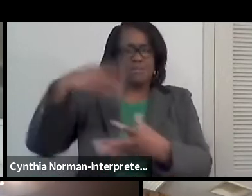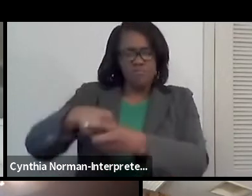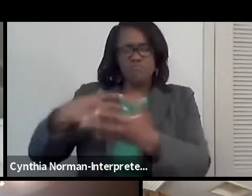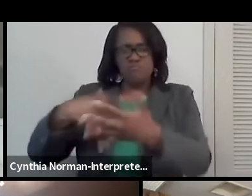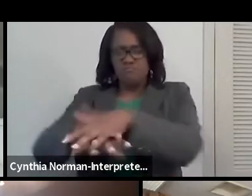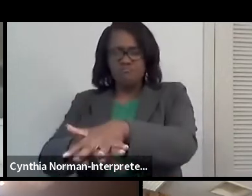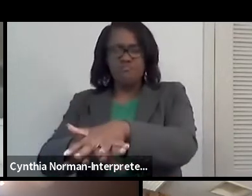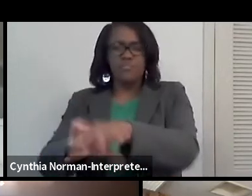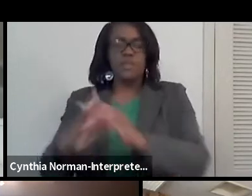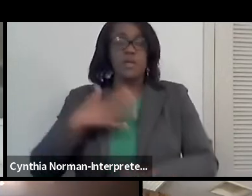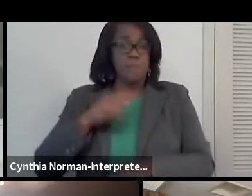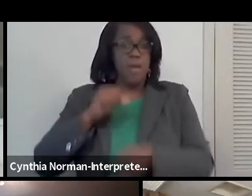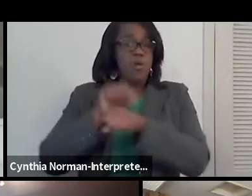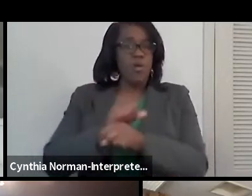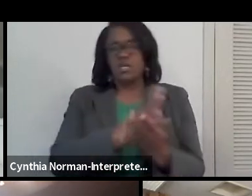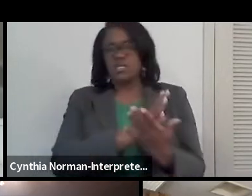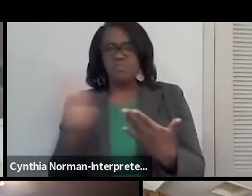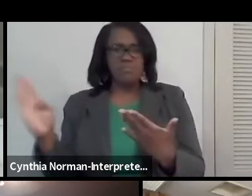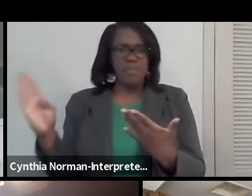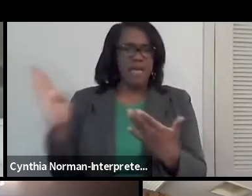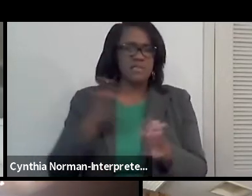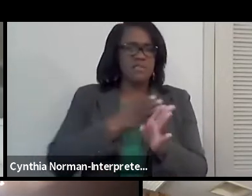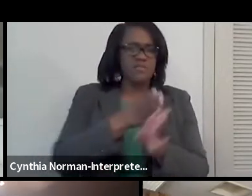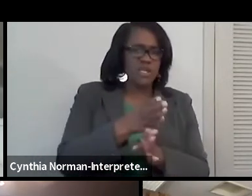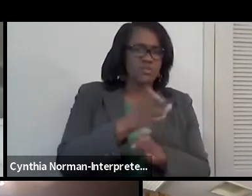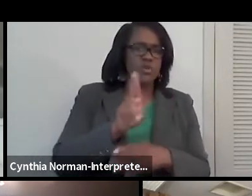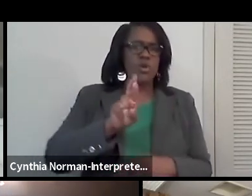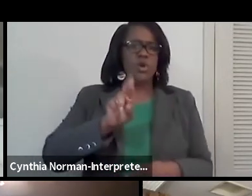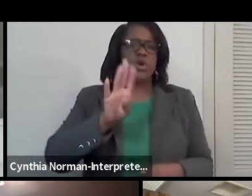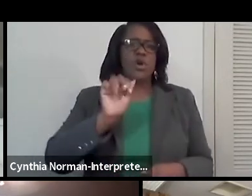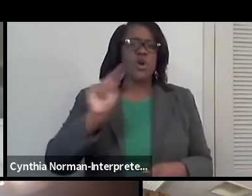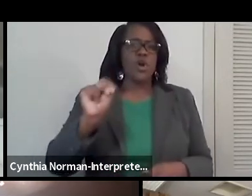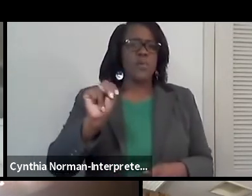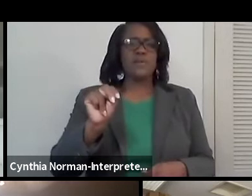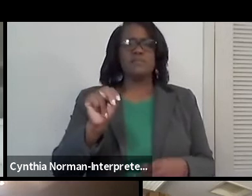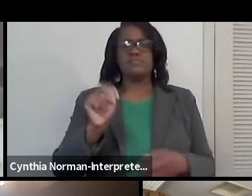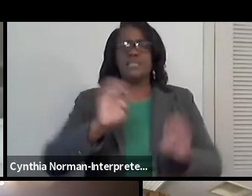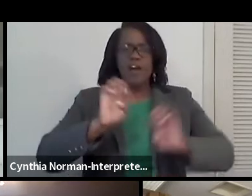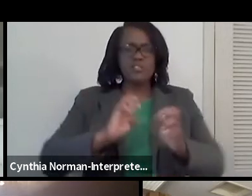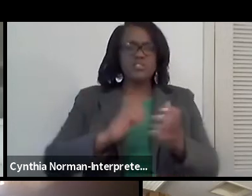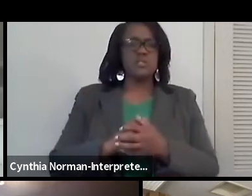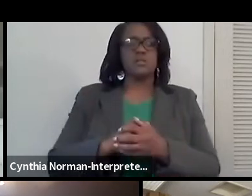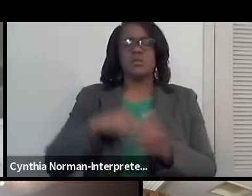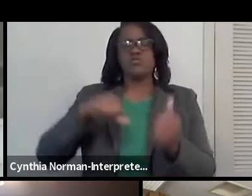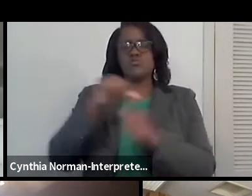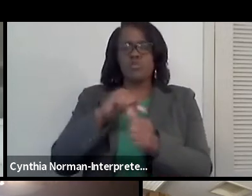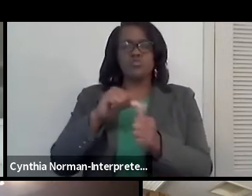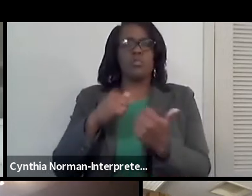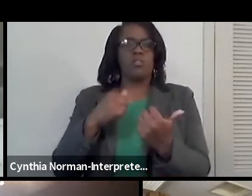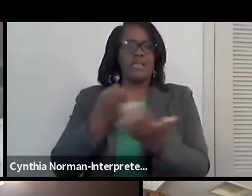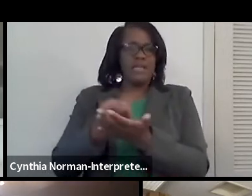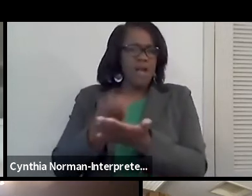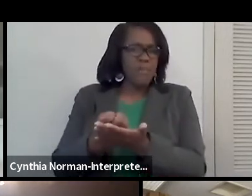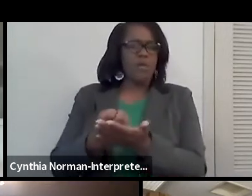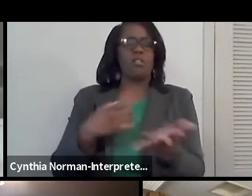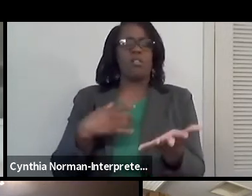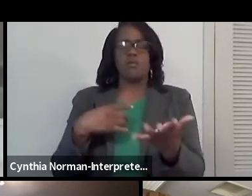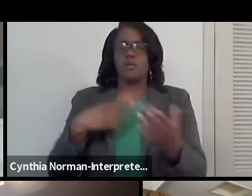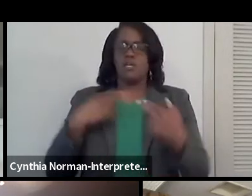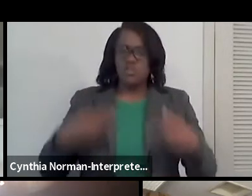work spans the fields of urban ecology, social ecological dynamics, human-wildlife conflict, with